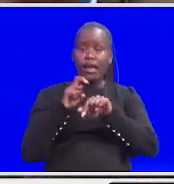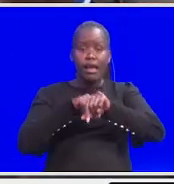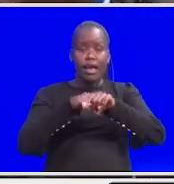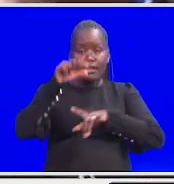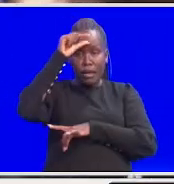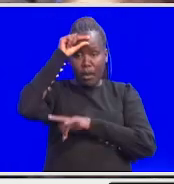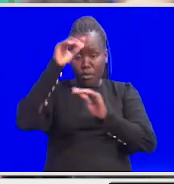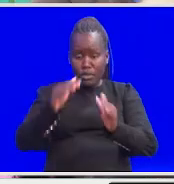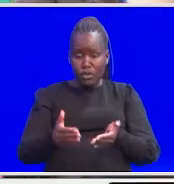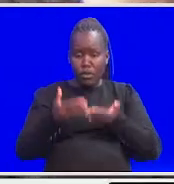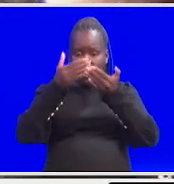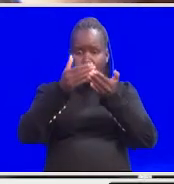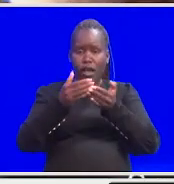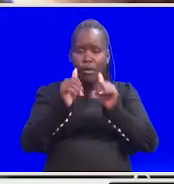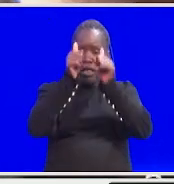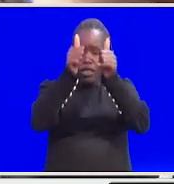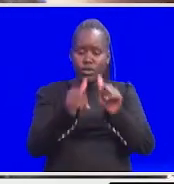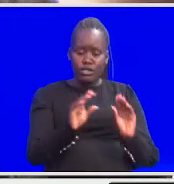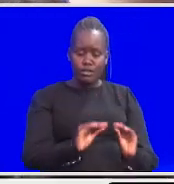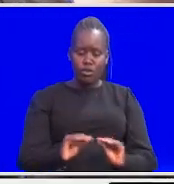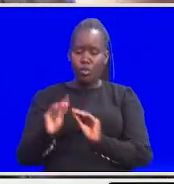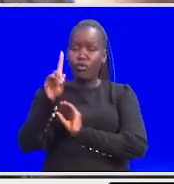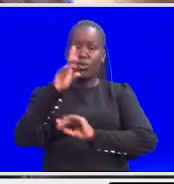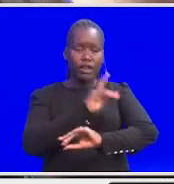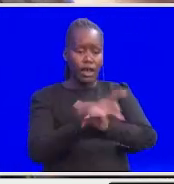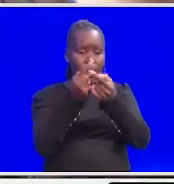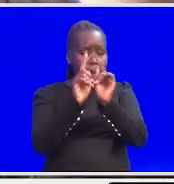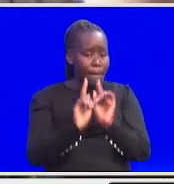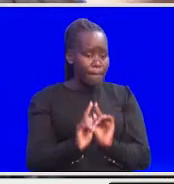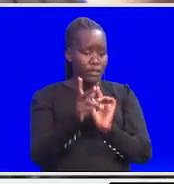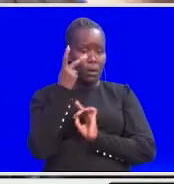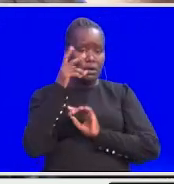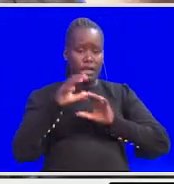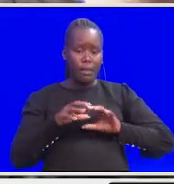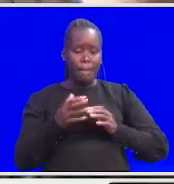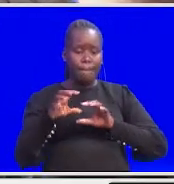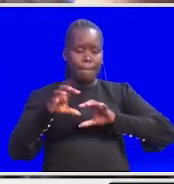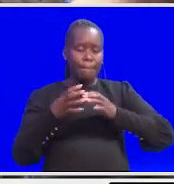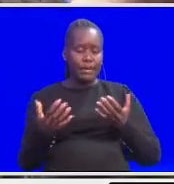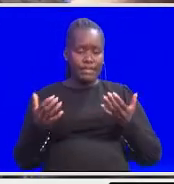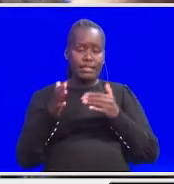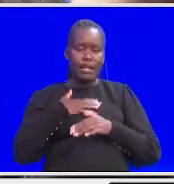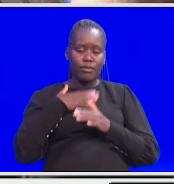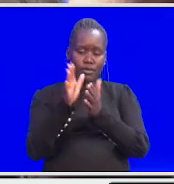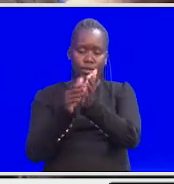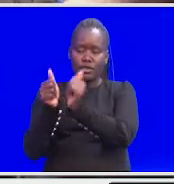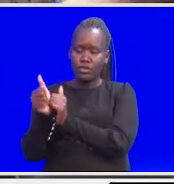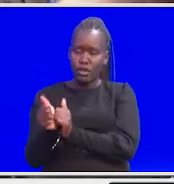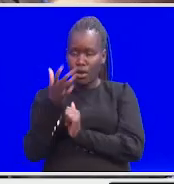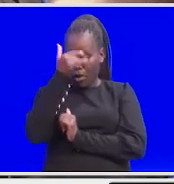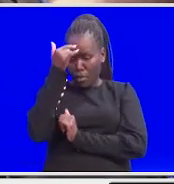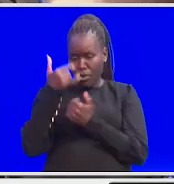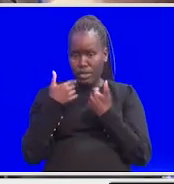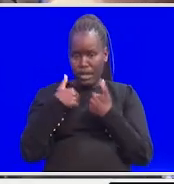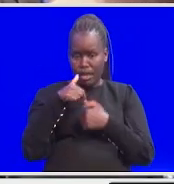kwa metupatia notice ya kuondoka na siku moja, lakini tuliona biashara zetu zitaathirika sana. Sababu sisi hapa tayari